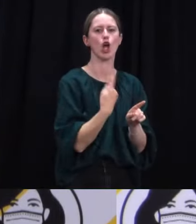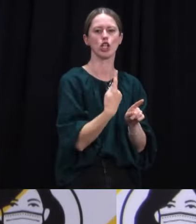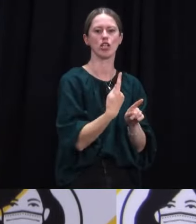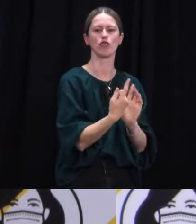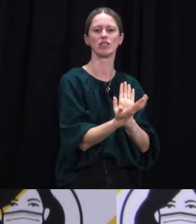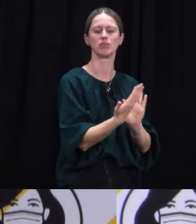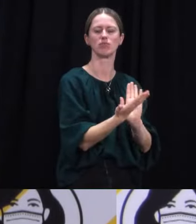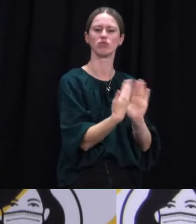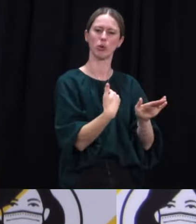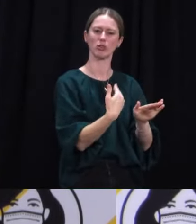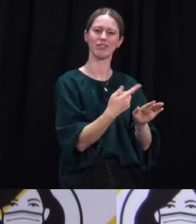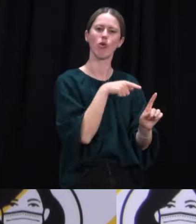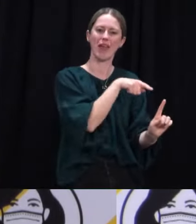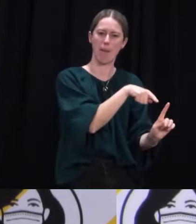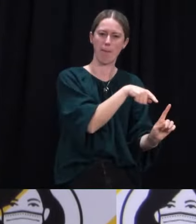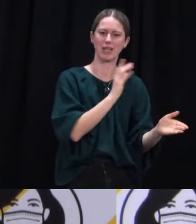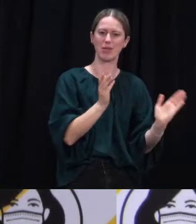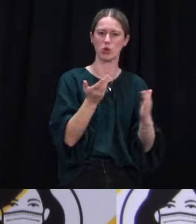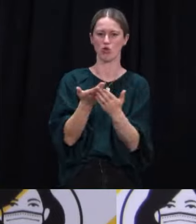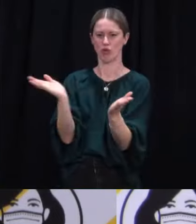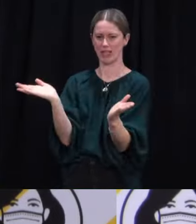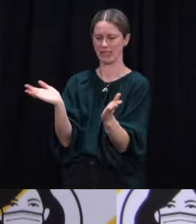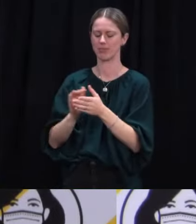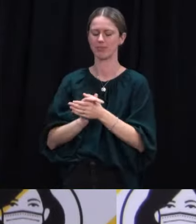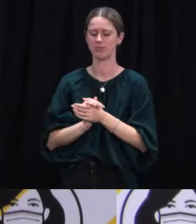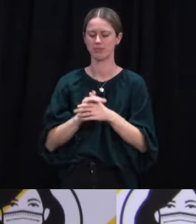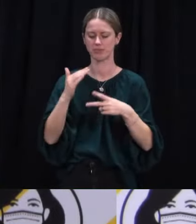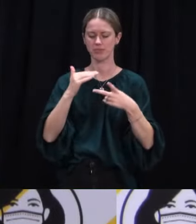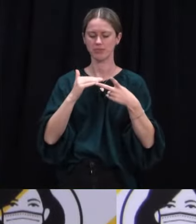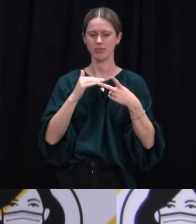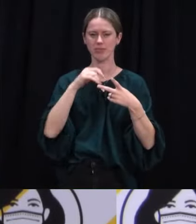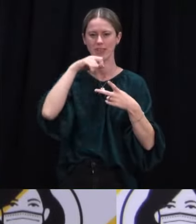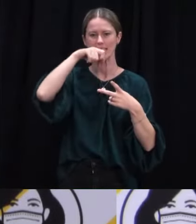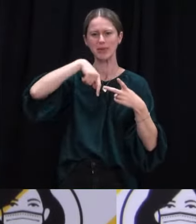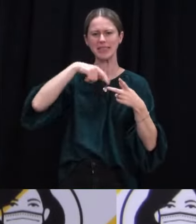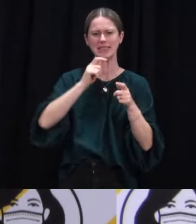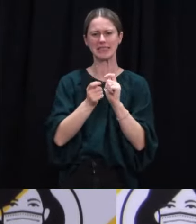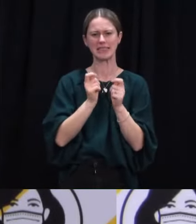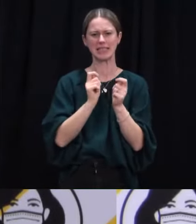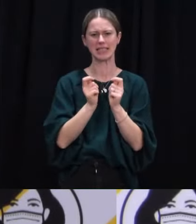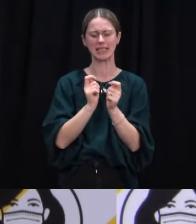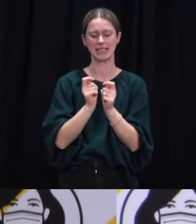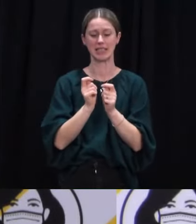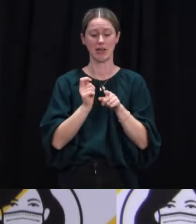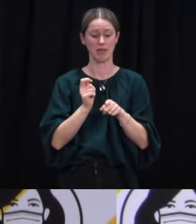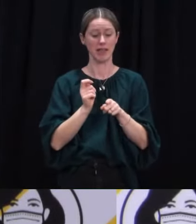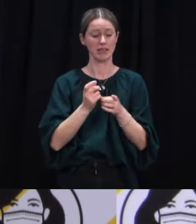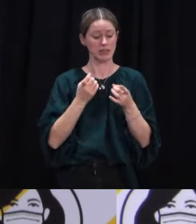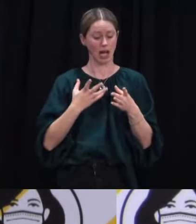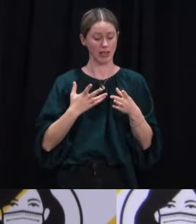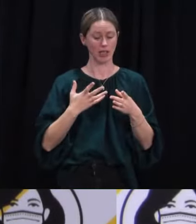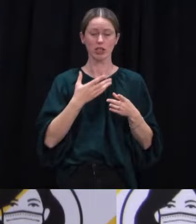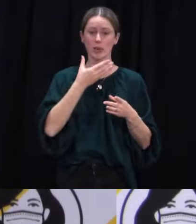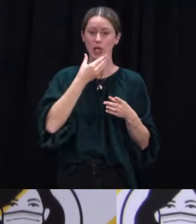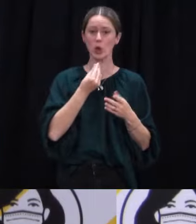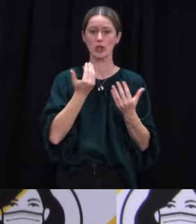a result back faster than that. In terms of the saliva testing, it is being rolled out now